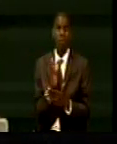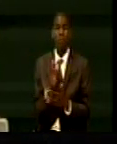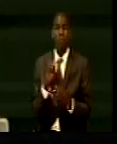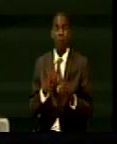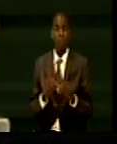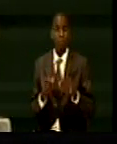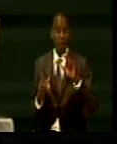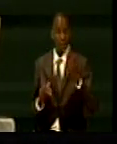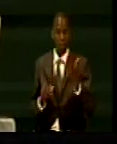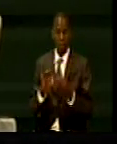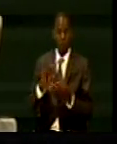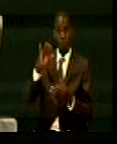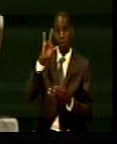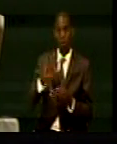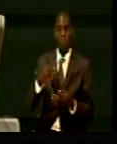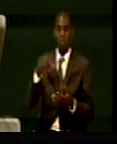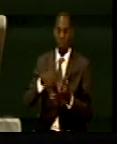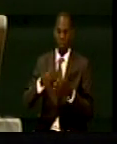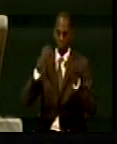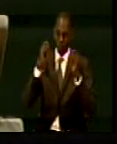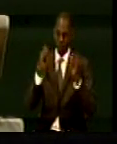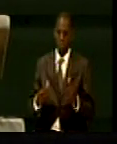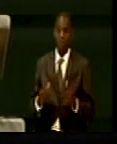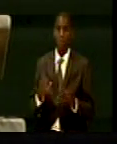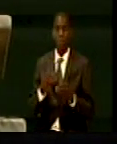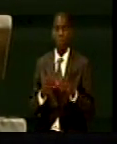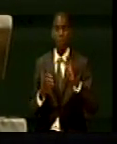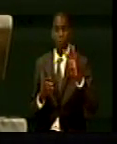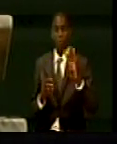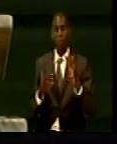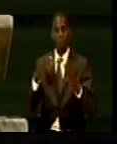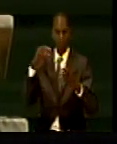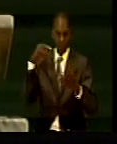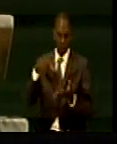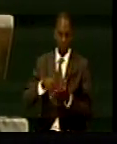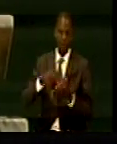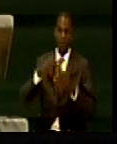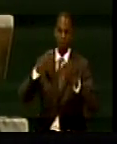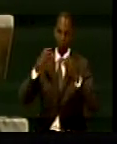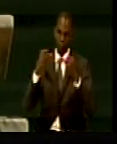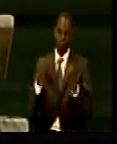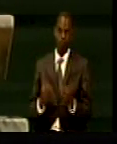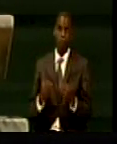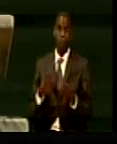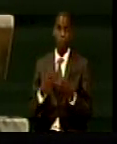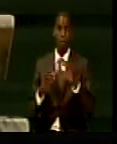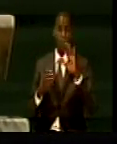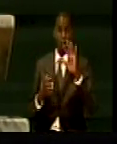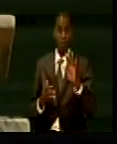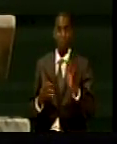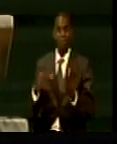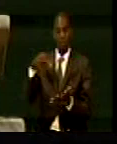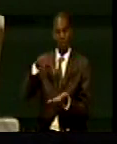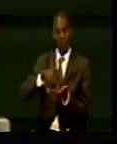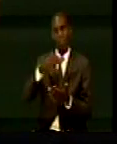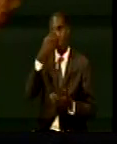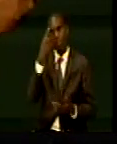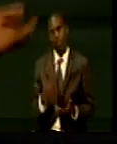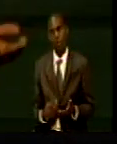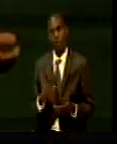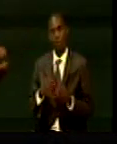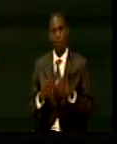four, doctrinally, stand firm. Number five, courageously, stand alone. Number